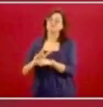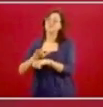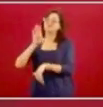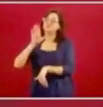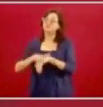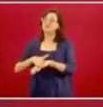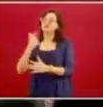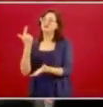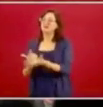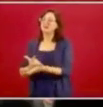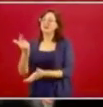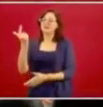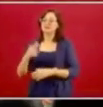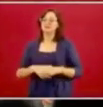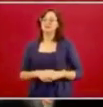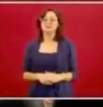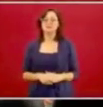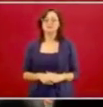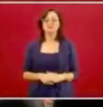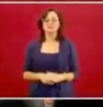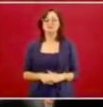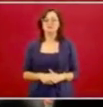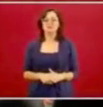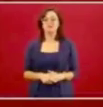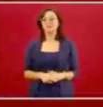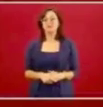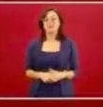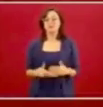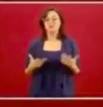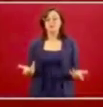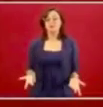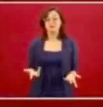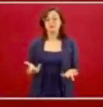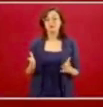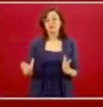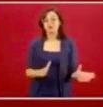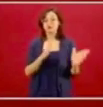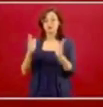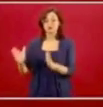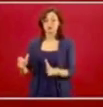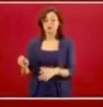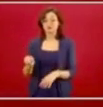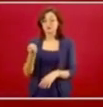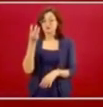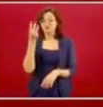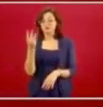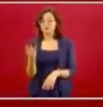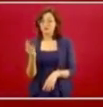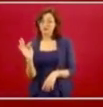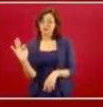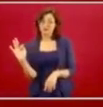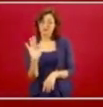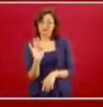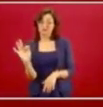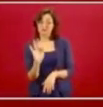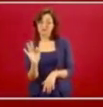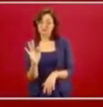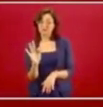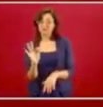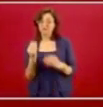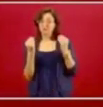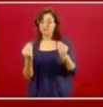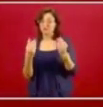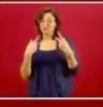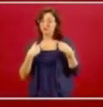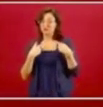have. So this situation within our population is something that is gonna be a disadvantage for us when dealing with